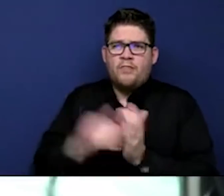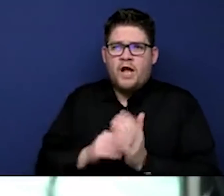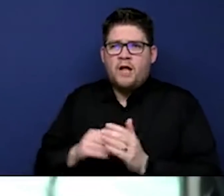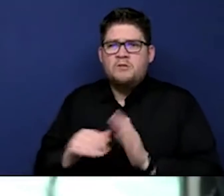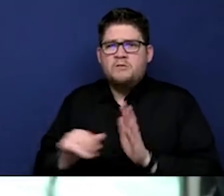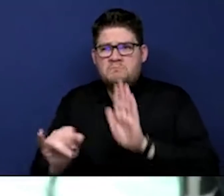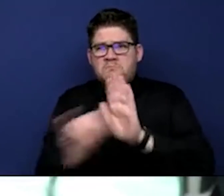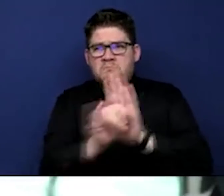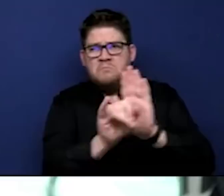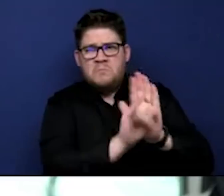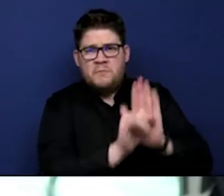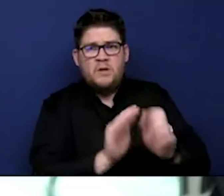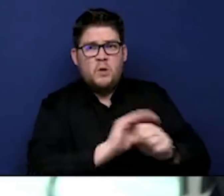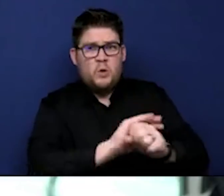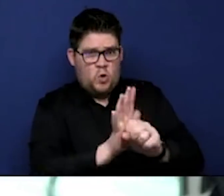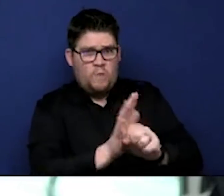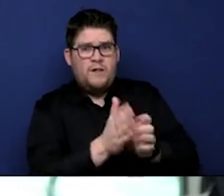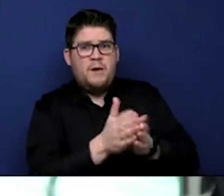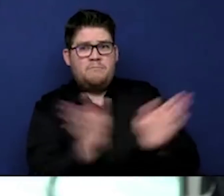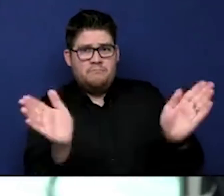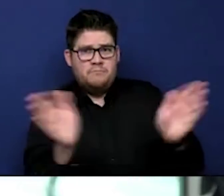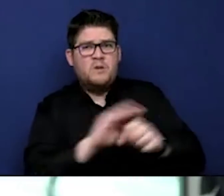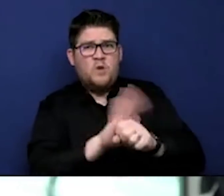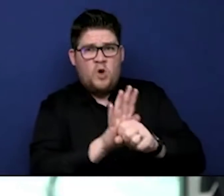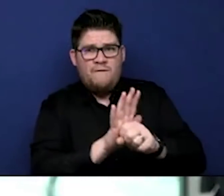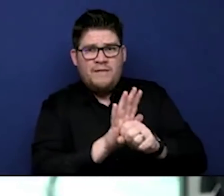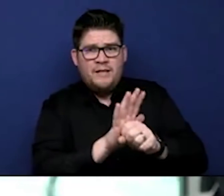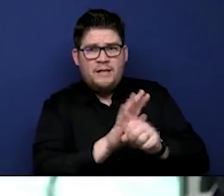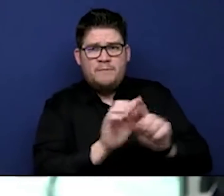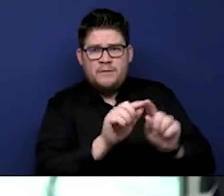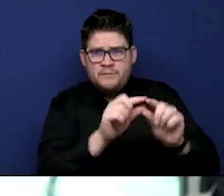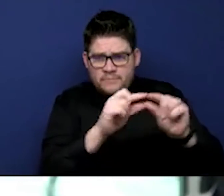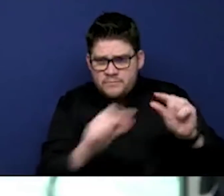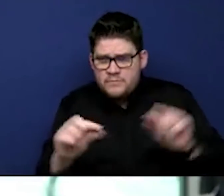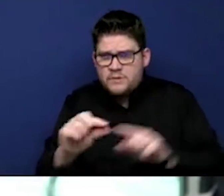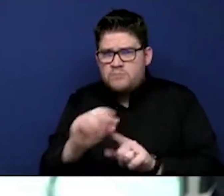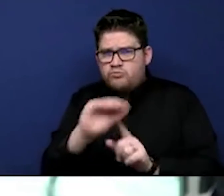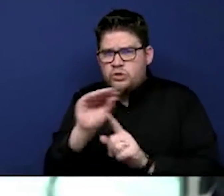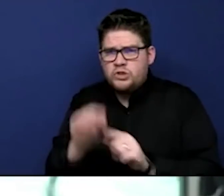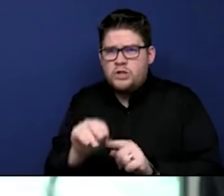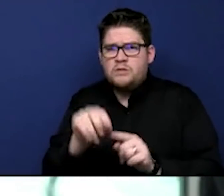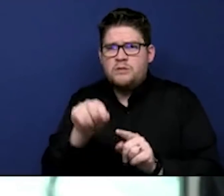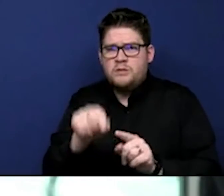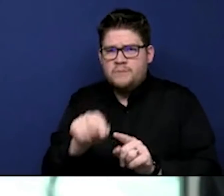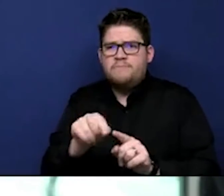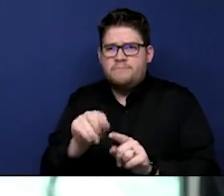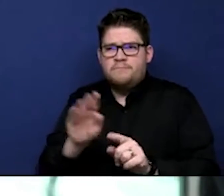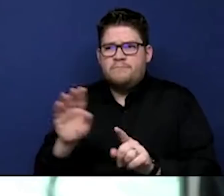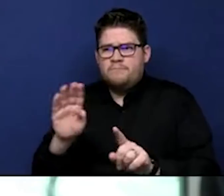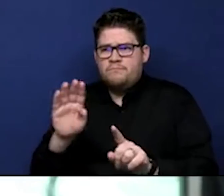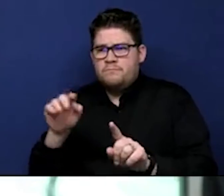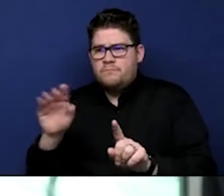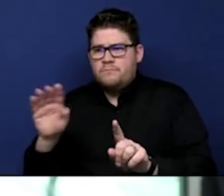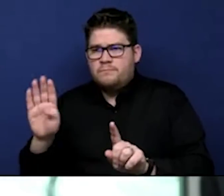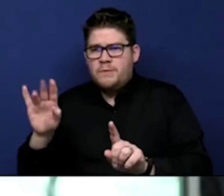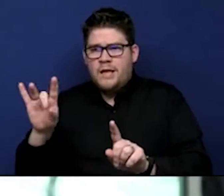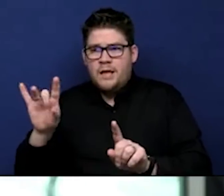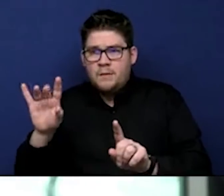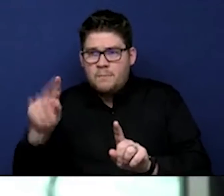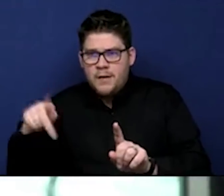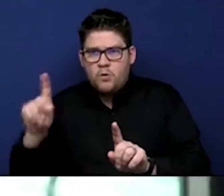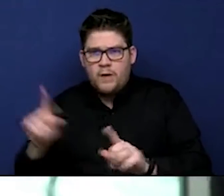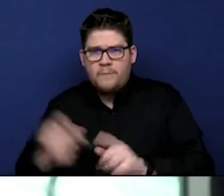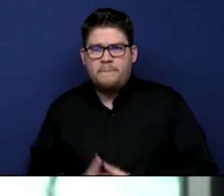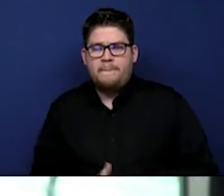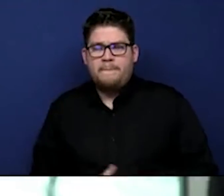having COVID-19 in Whistler, so a small percentage. And about 20 of the cases are on Vancouver